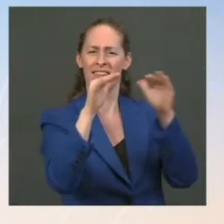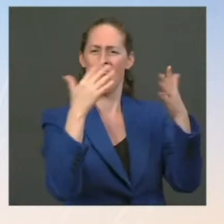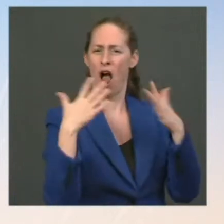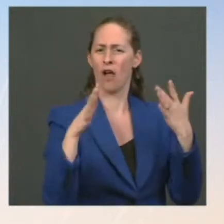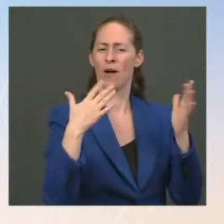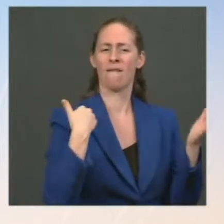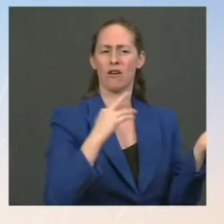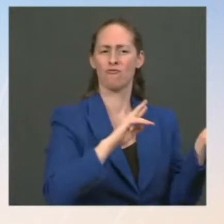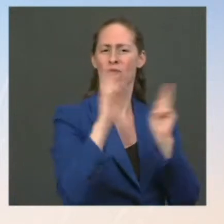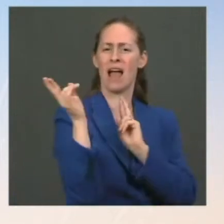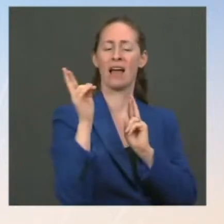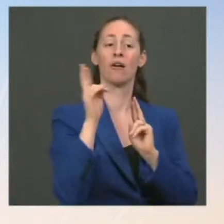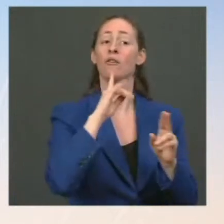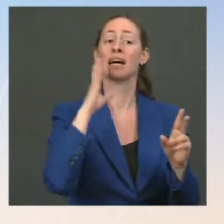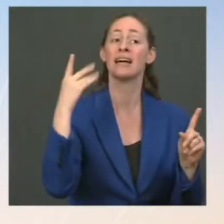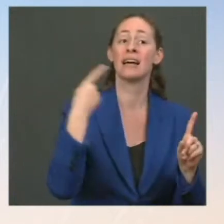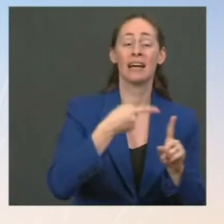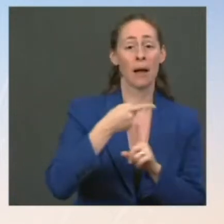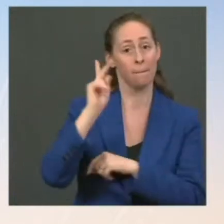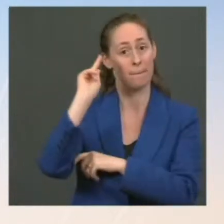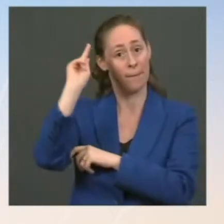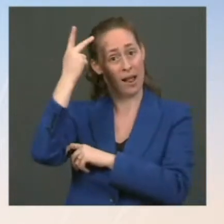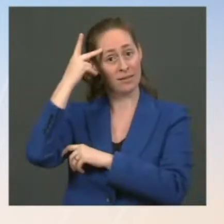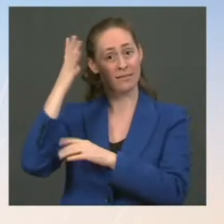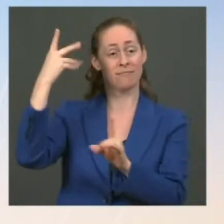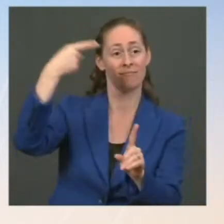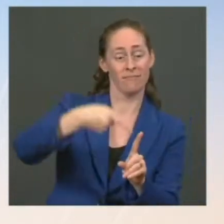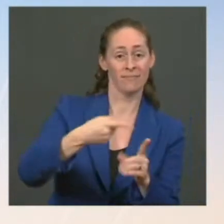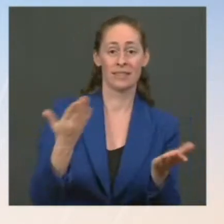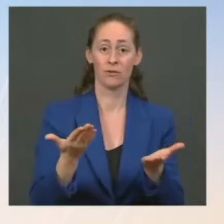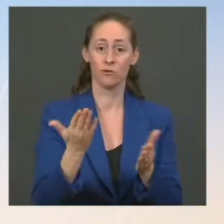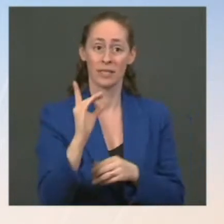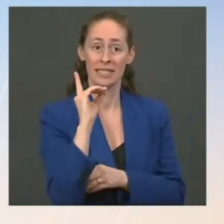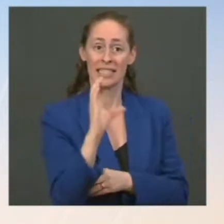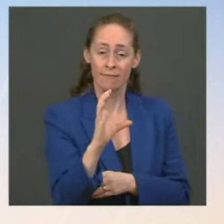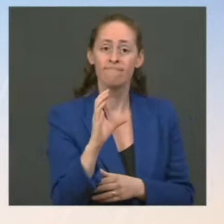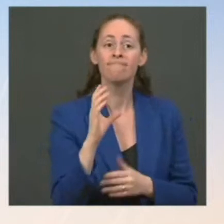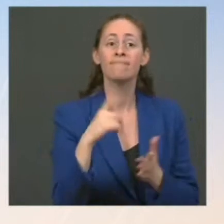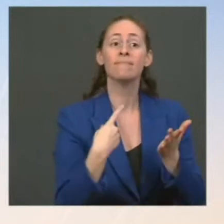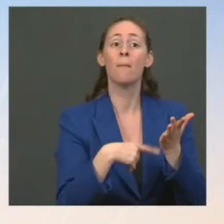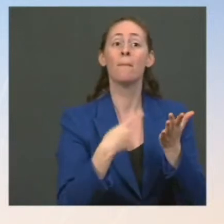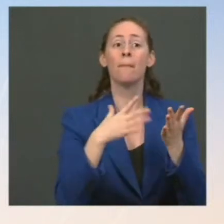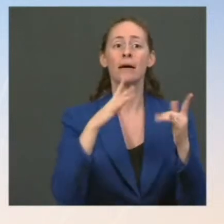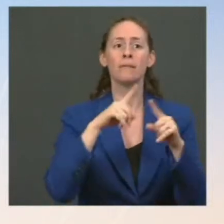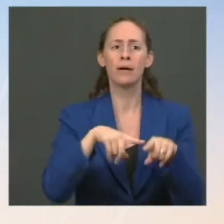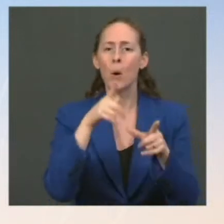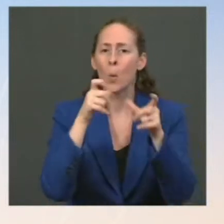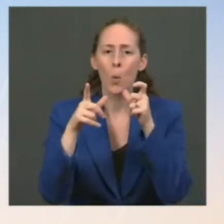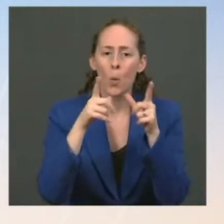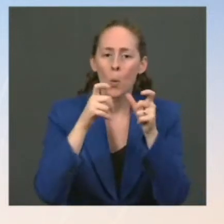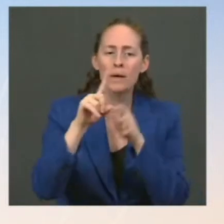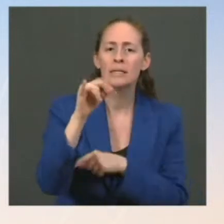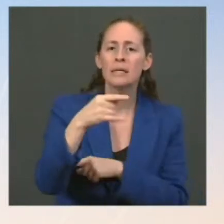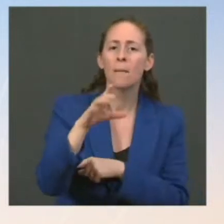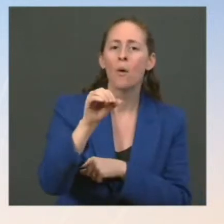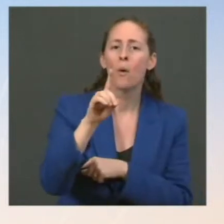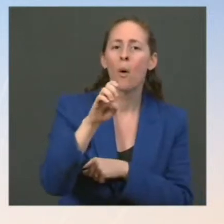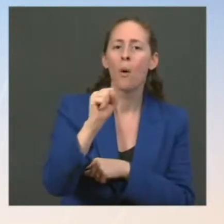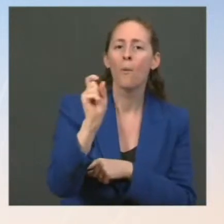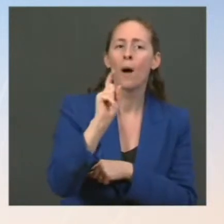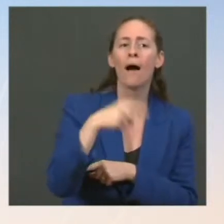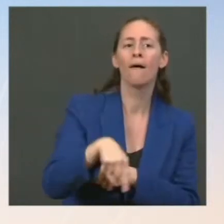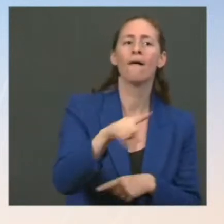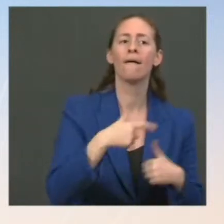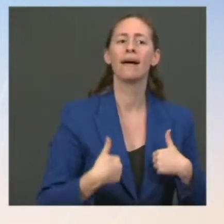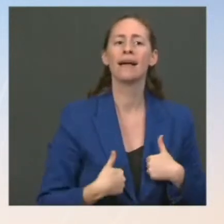politics of Washington, which sometimes the zip code we're all living in here operates disconnected from where the American public is. I think we can all